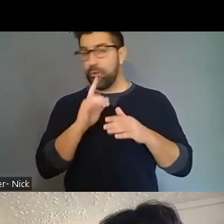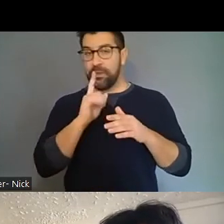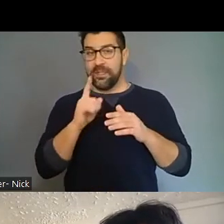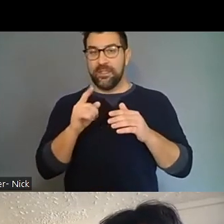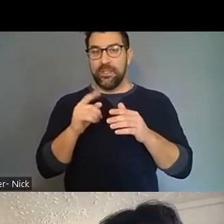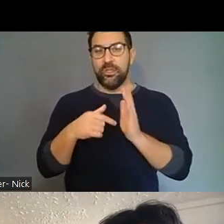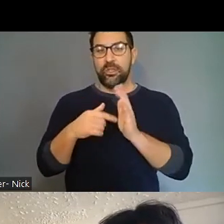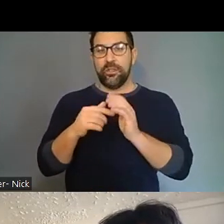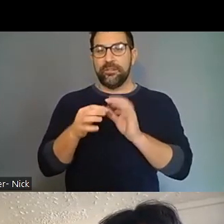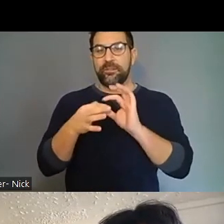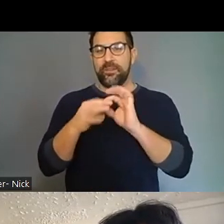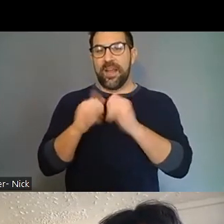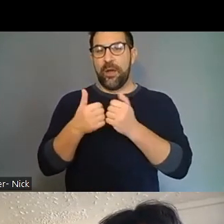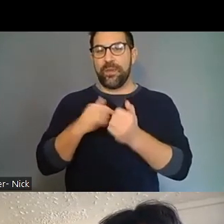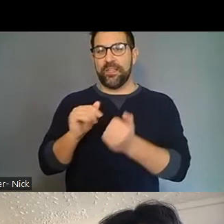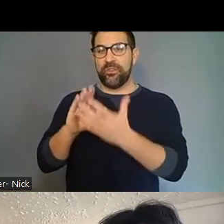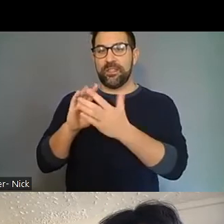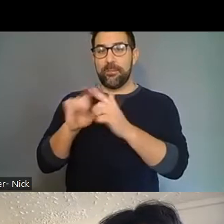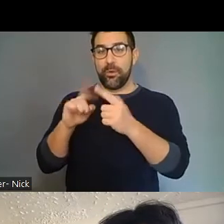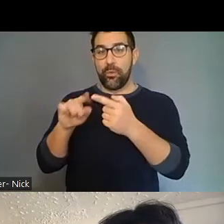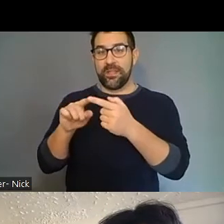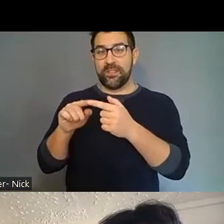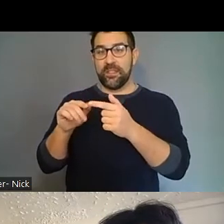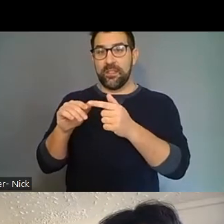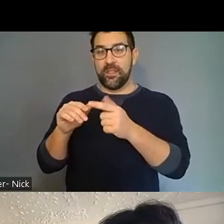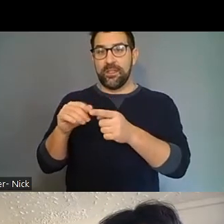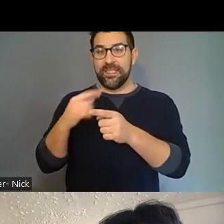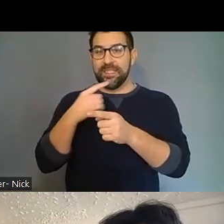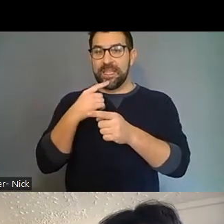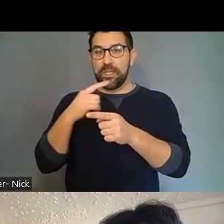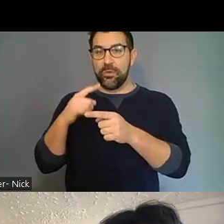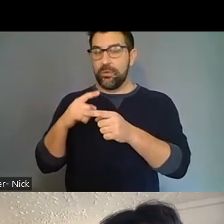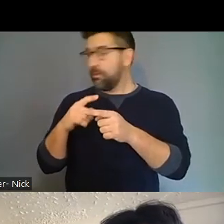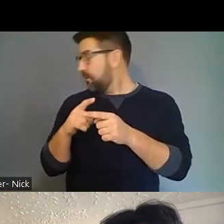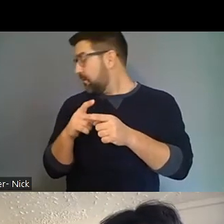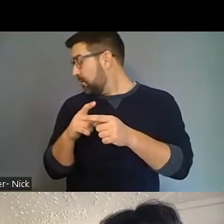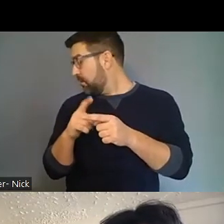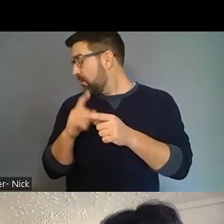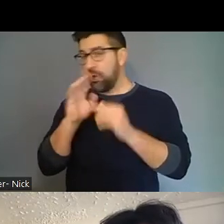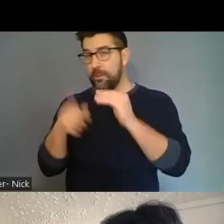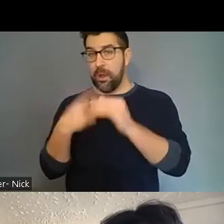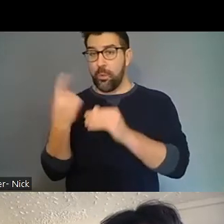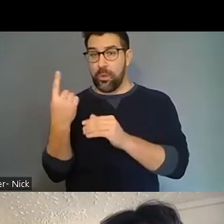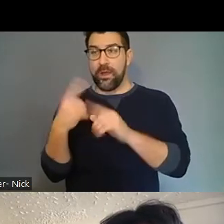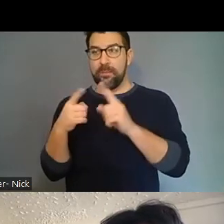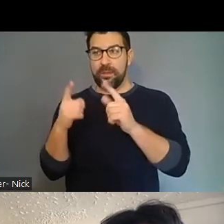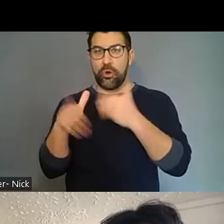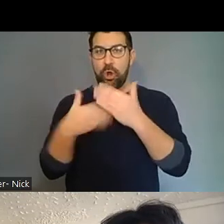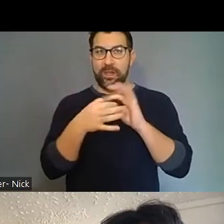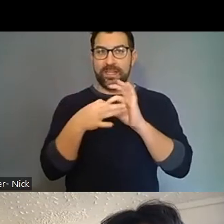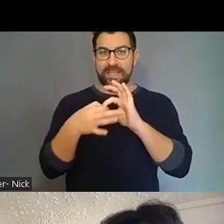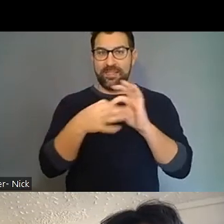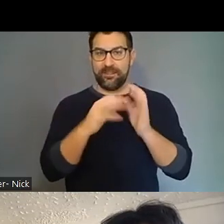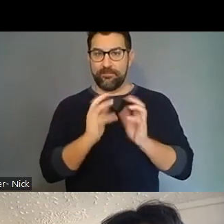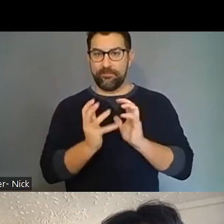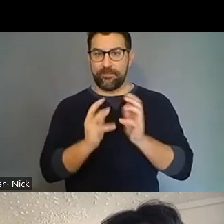it. But when it is being addressed, you can't leave one. You can talk about one without talking about the others, which I think that adults